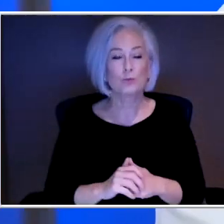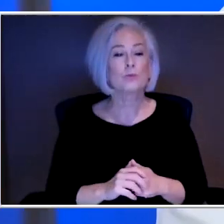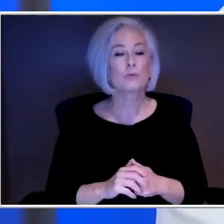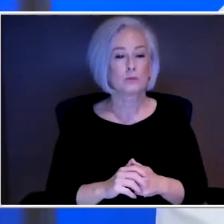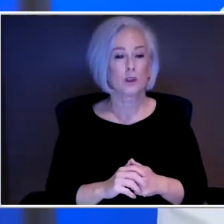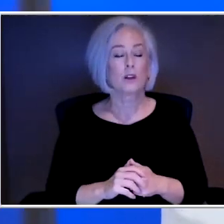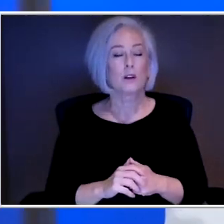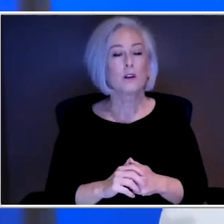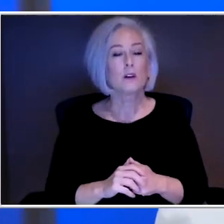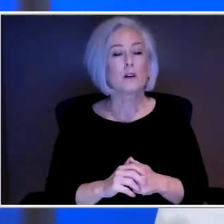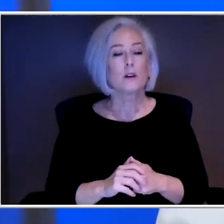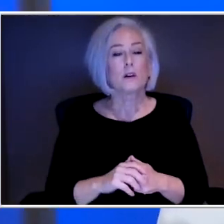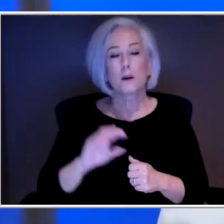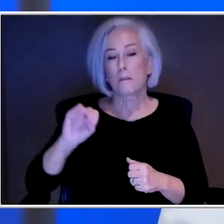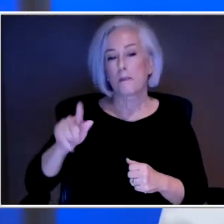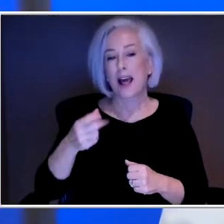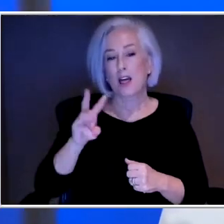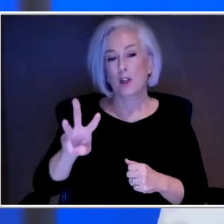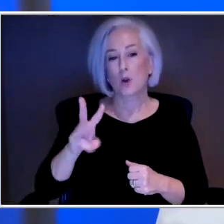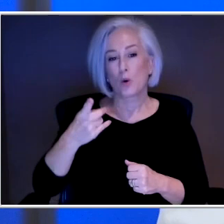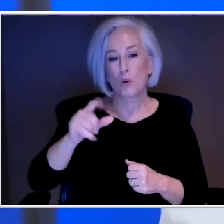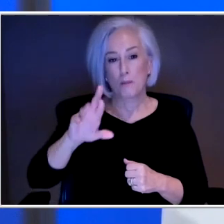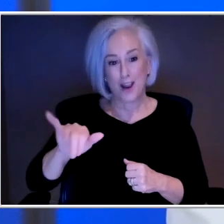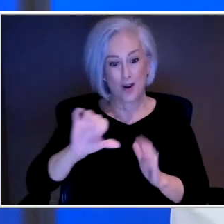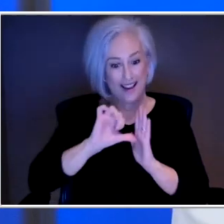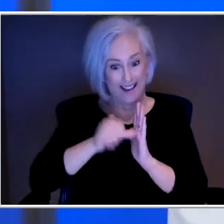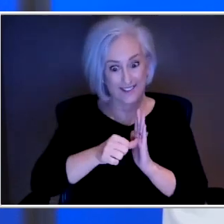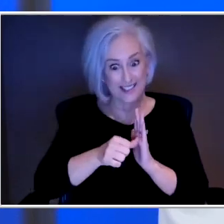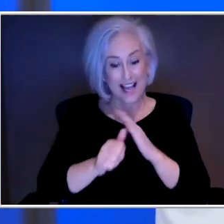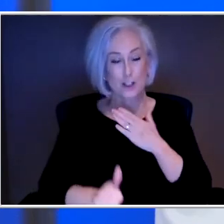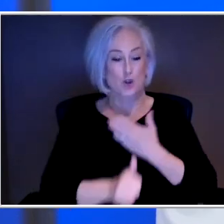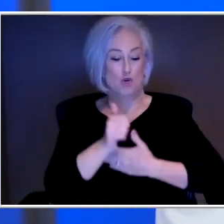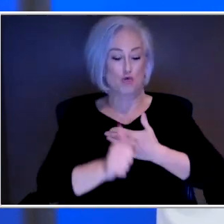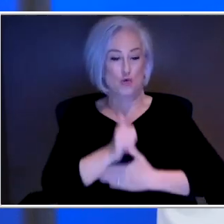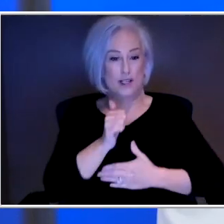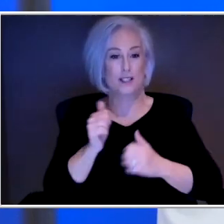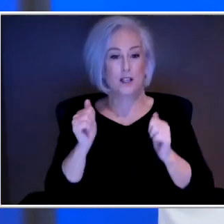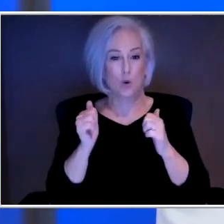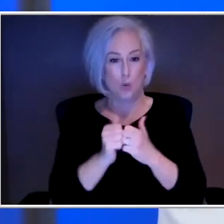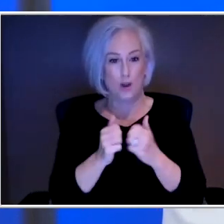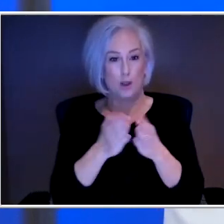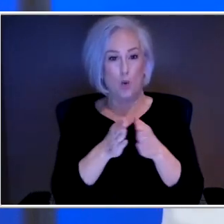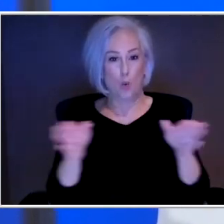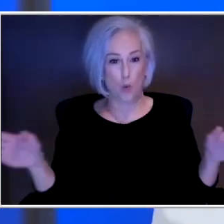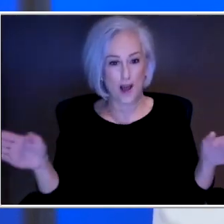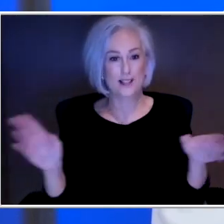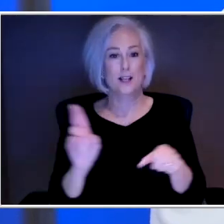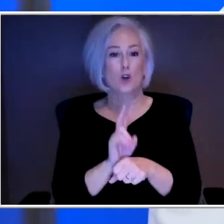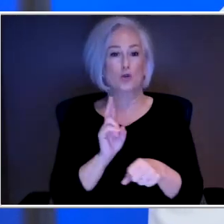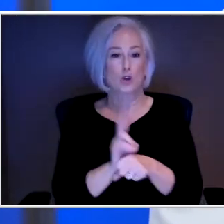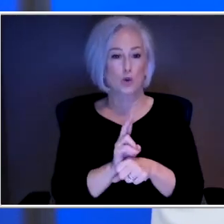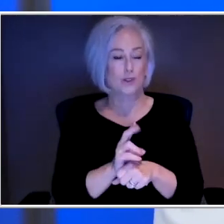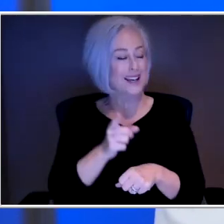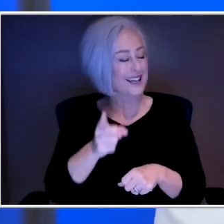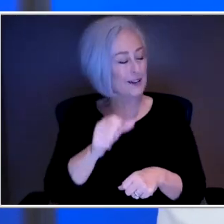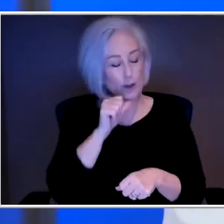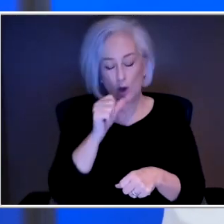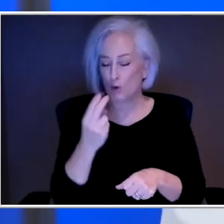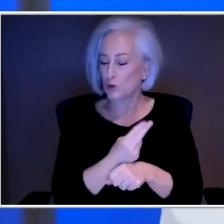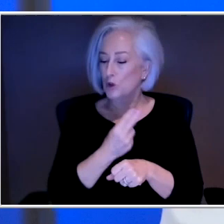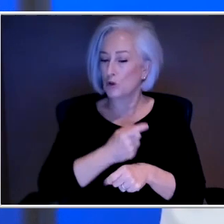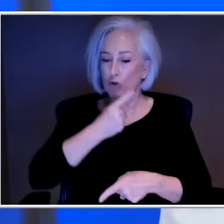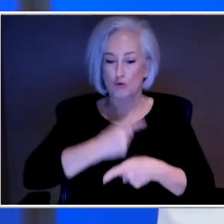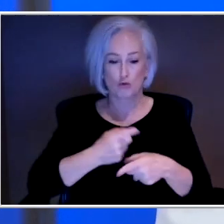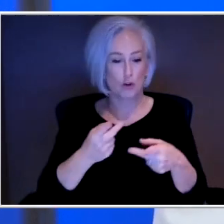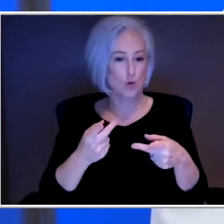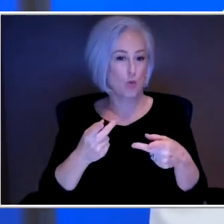would say the Matthew Perry thing also highlights the risk we have of like wide-scale public use of it. Like again, if you're not using it in the correct setting, we're going to find ourselves in